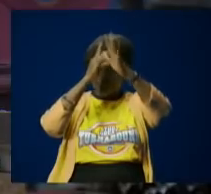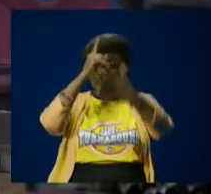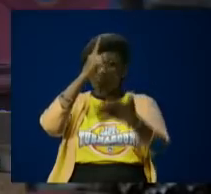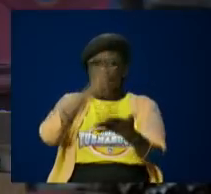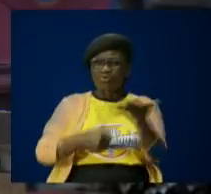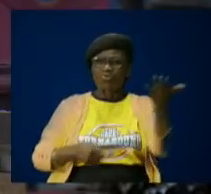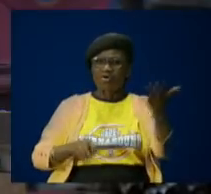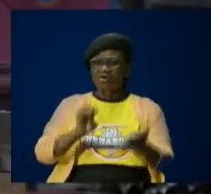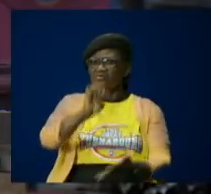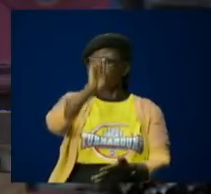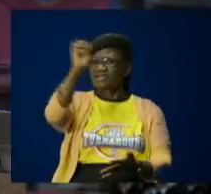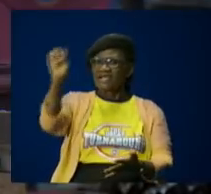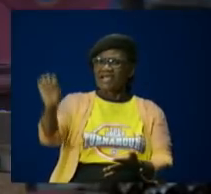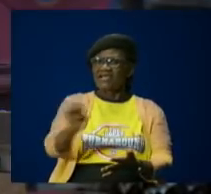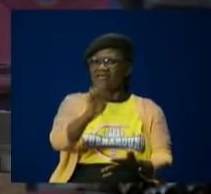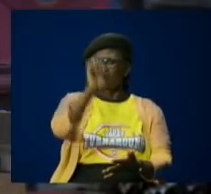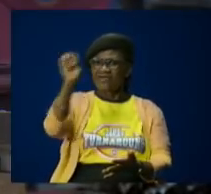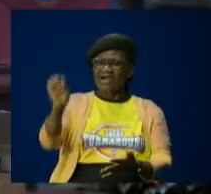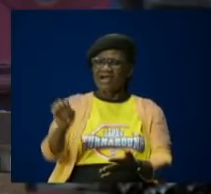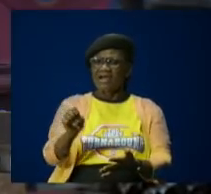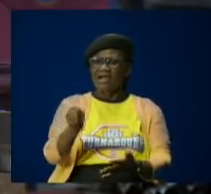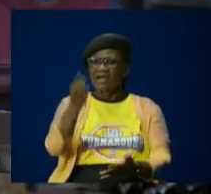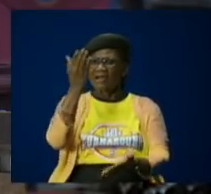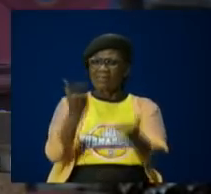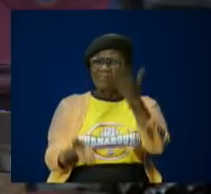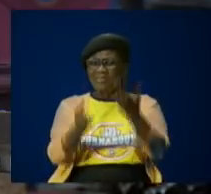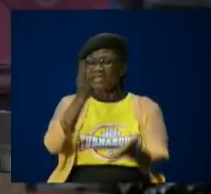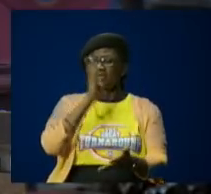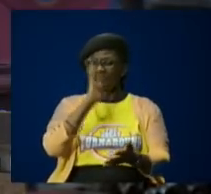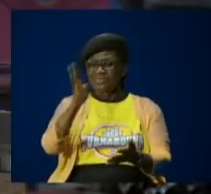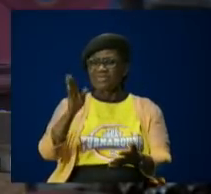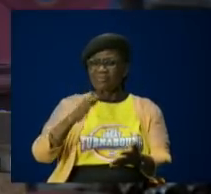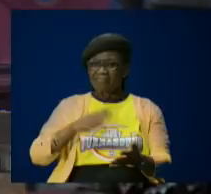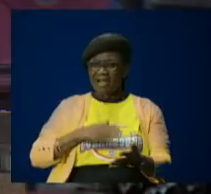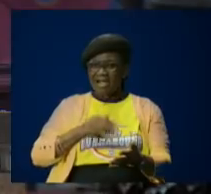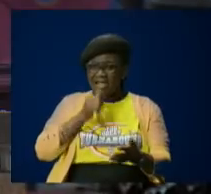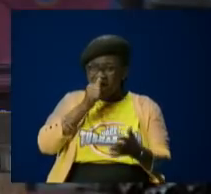whatever might be my hidden potentials,